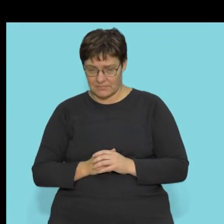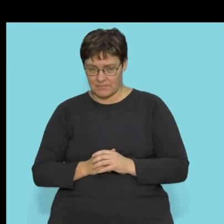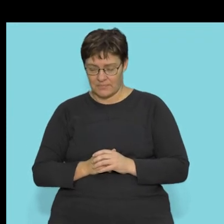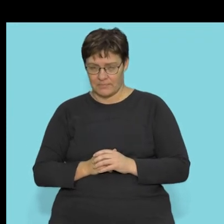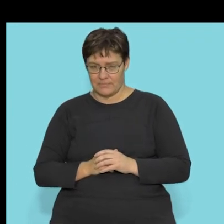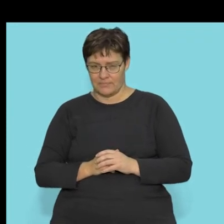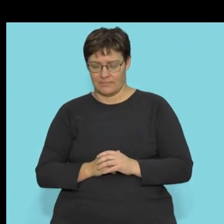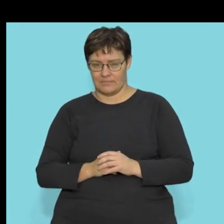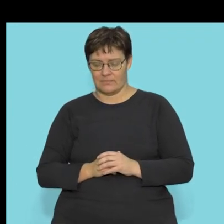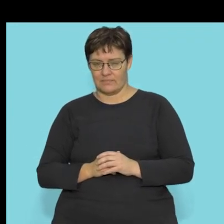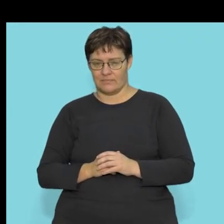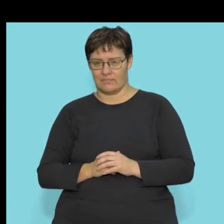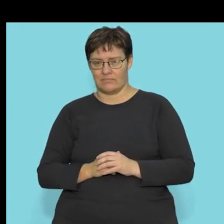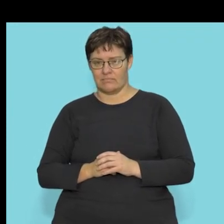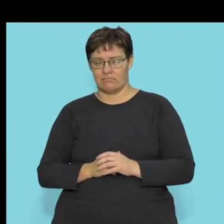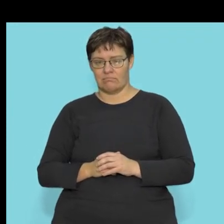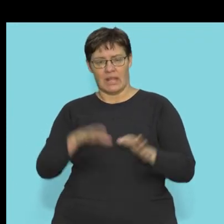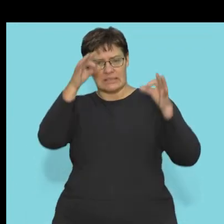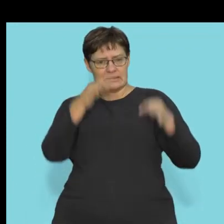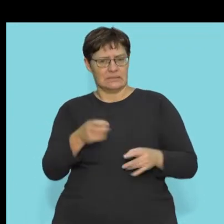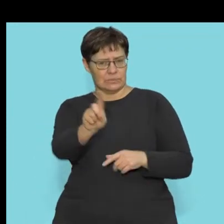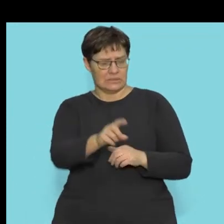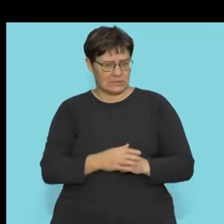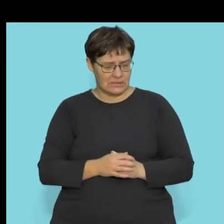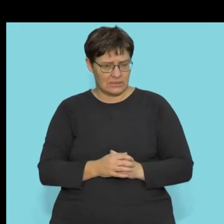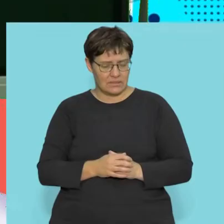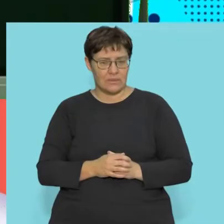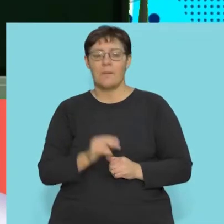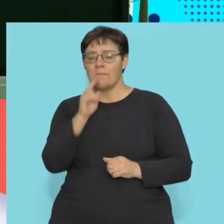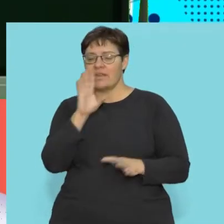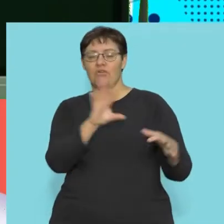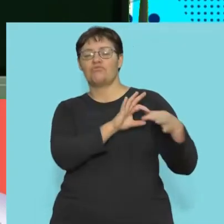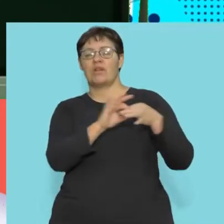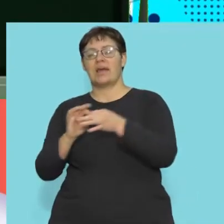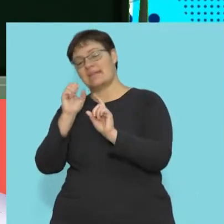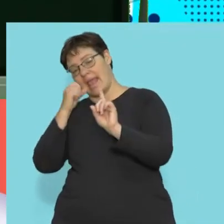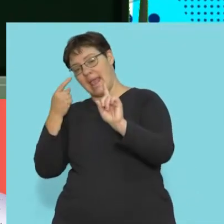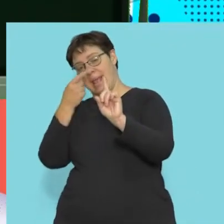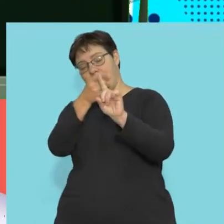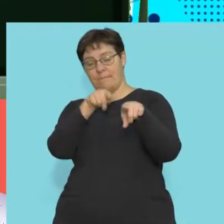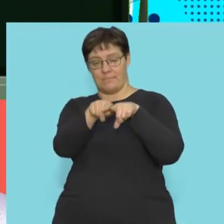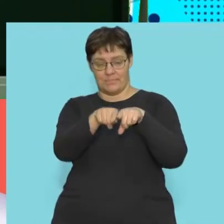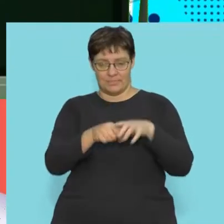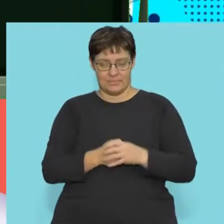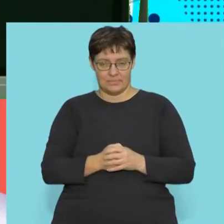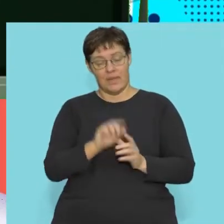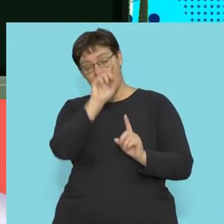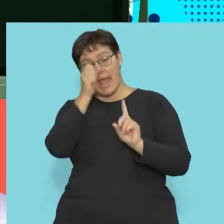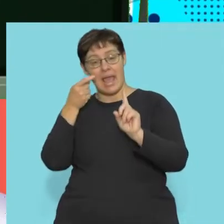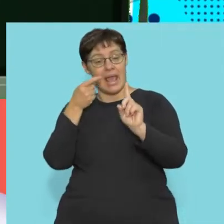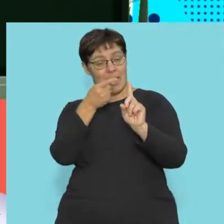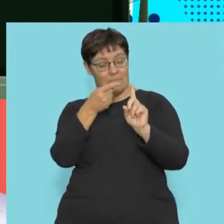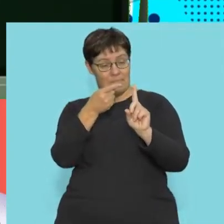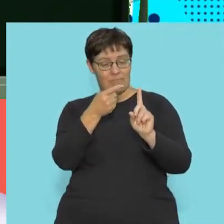loaves C and loaf A. So what is the conclusion? The conclusion needs to relate to the aim of the